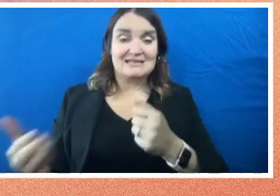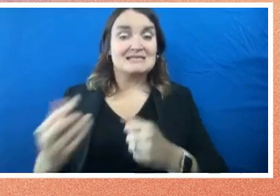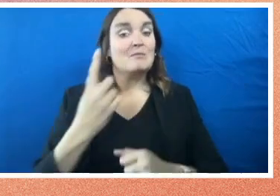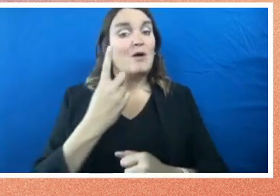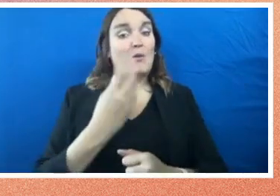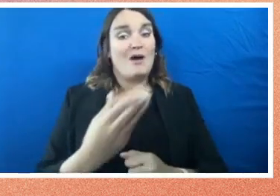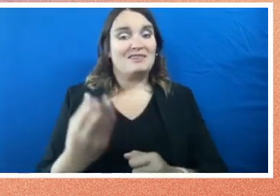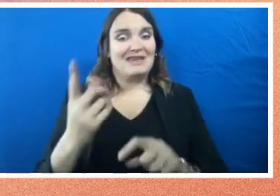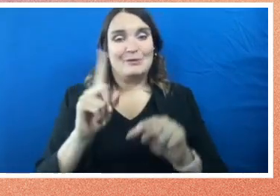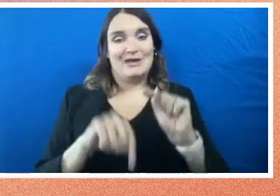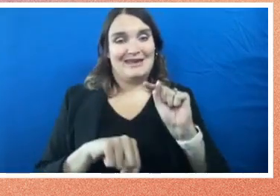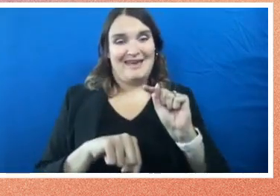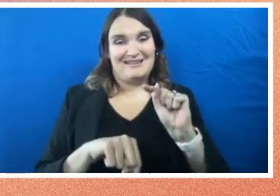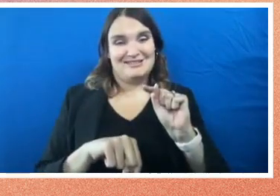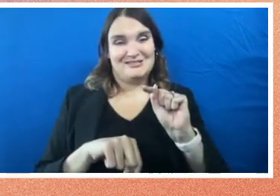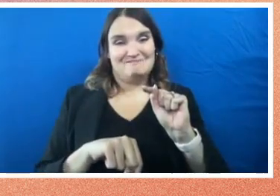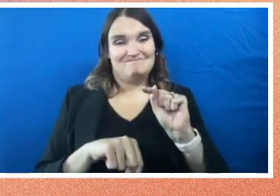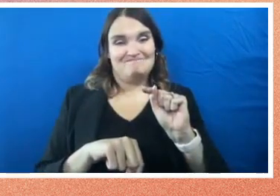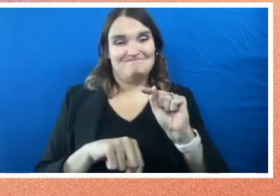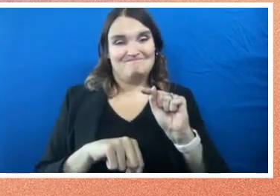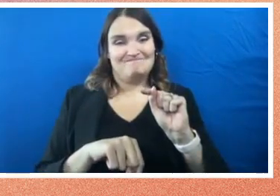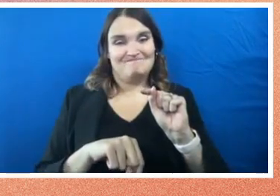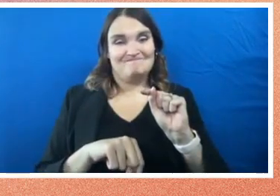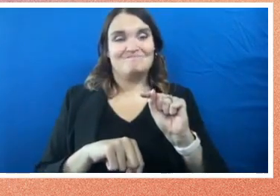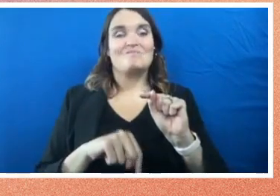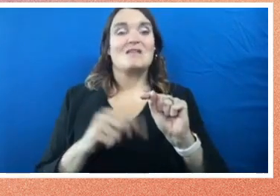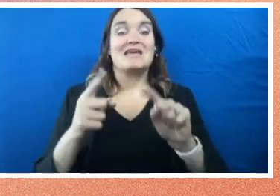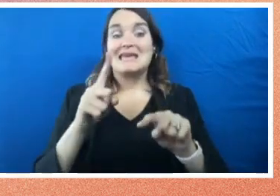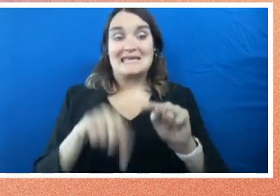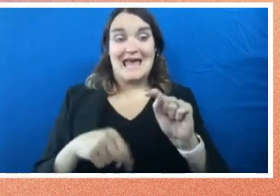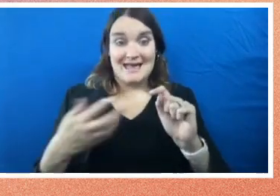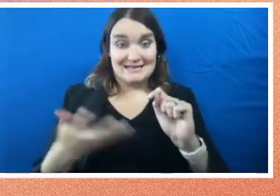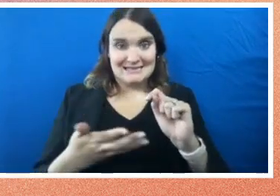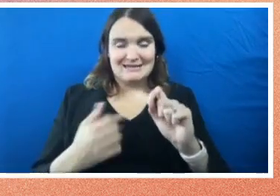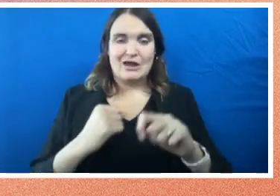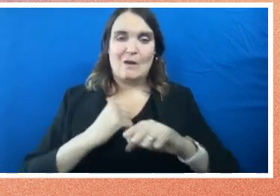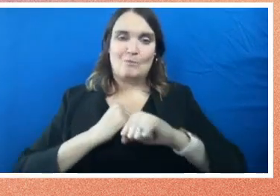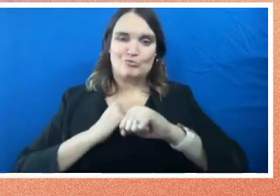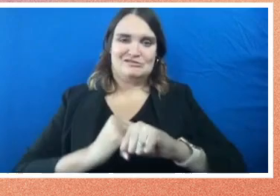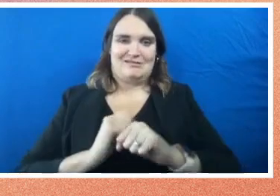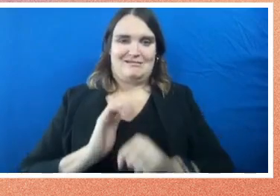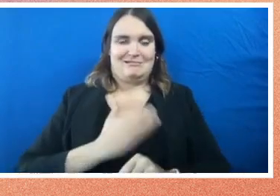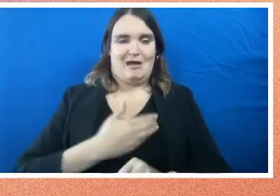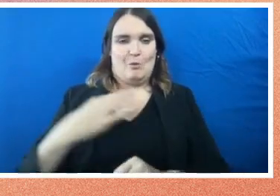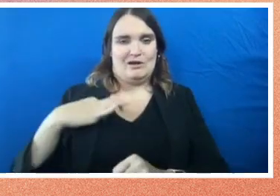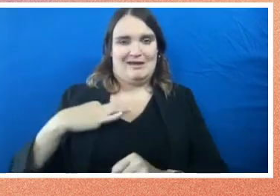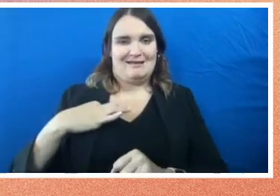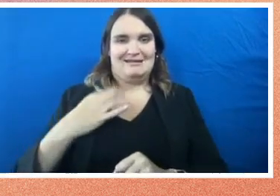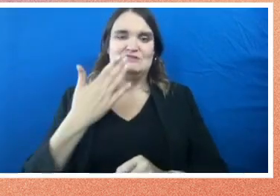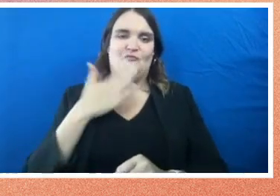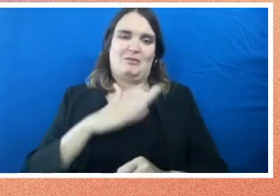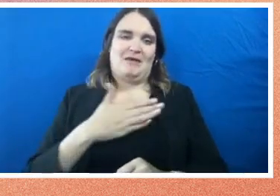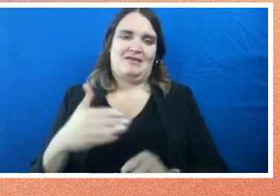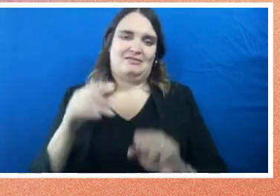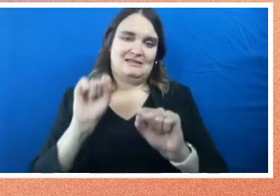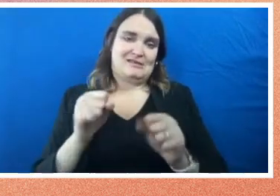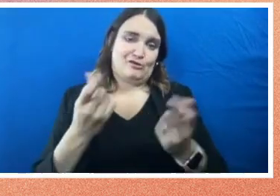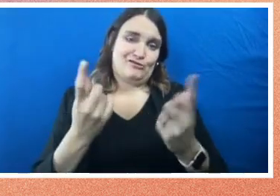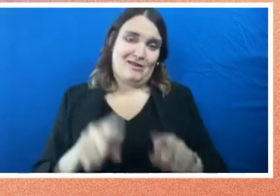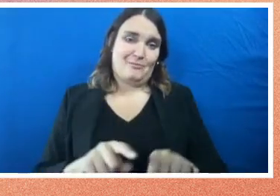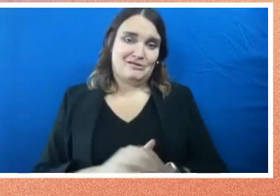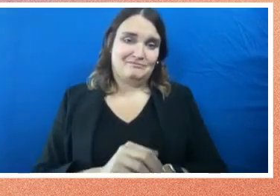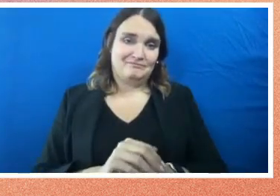cannot. And that is protect our candidates from all the bad things that might happen, all of